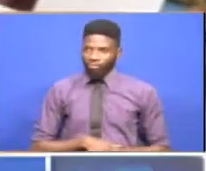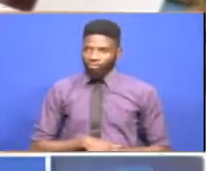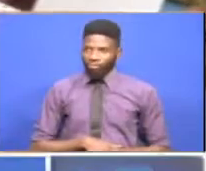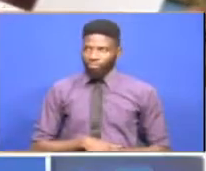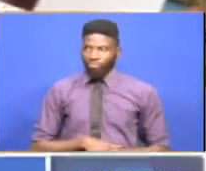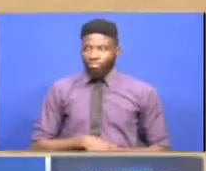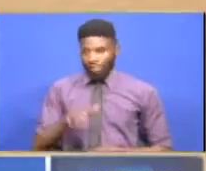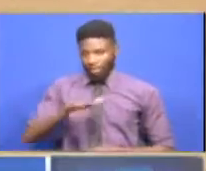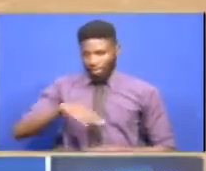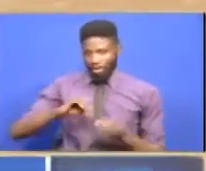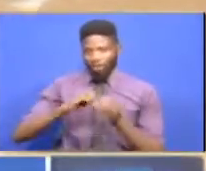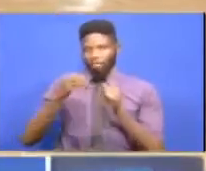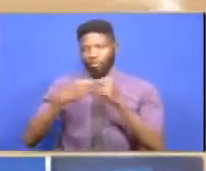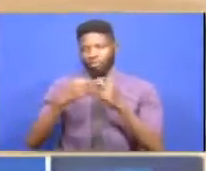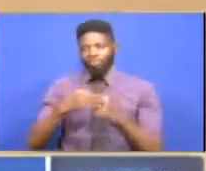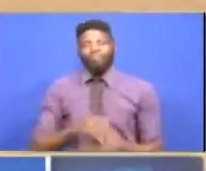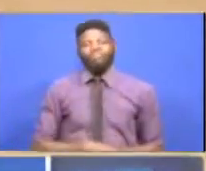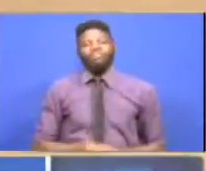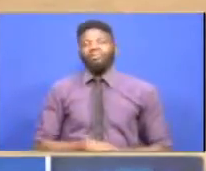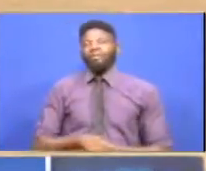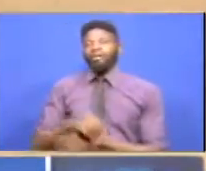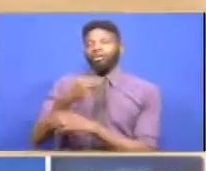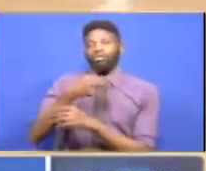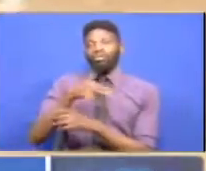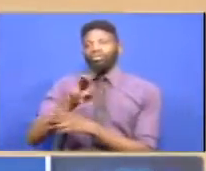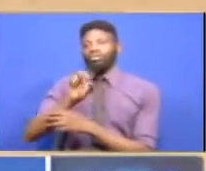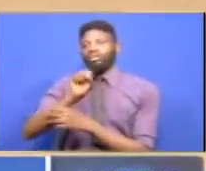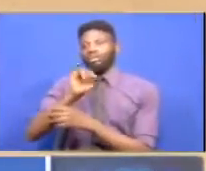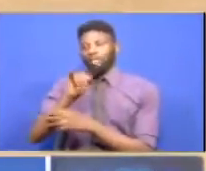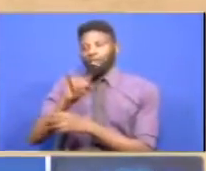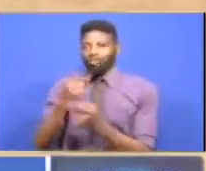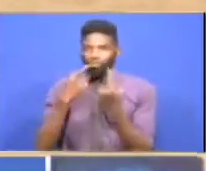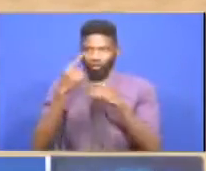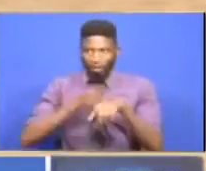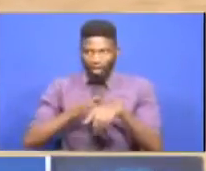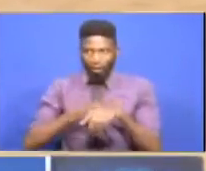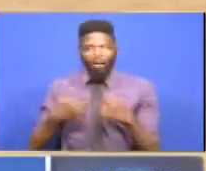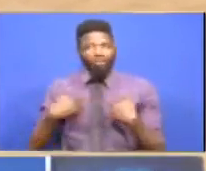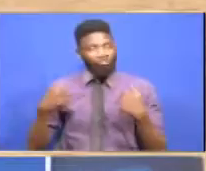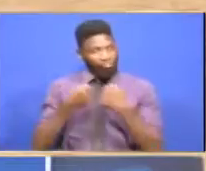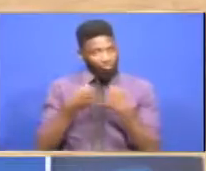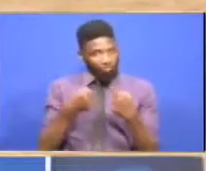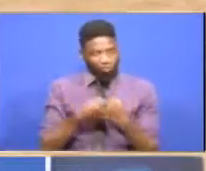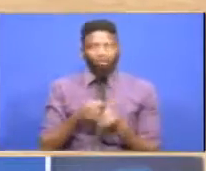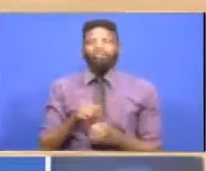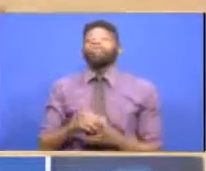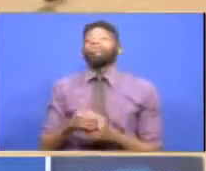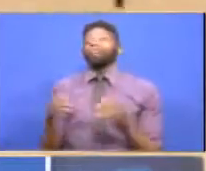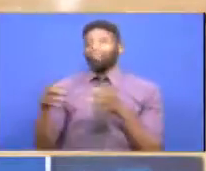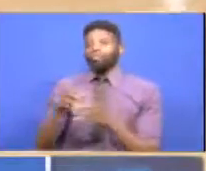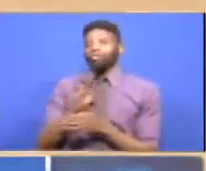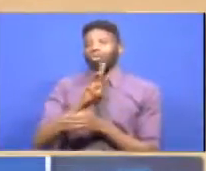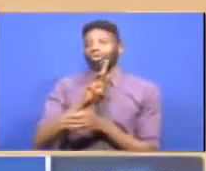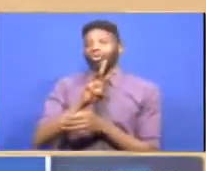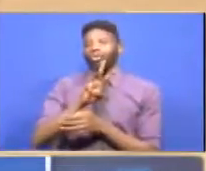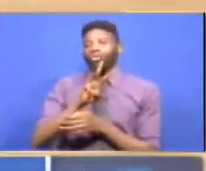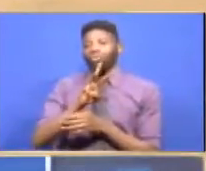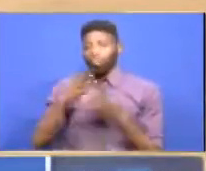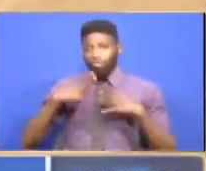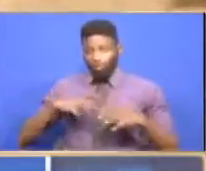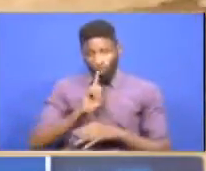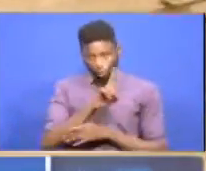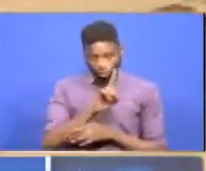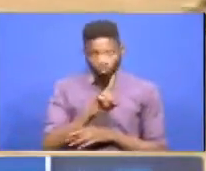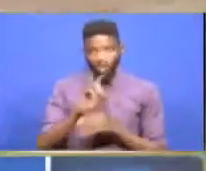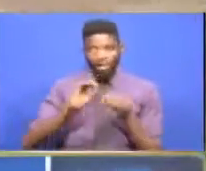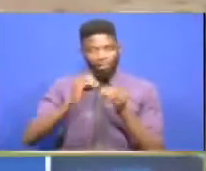within Kibra. Bashir was speaking during a friendly match organized by Watu Moja Kibra Foundation, a match that